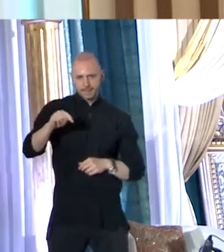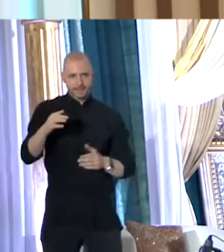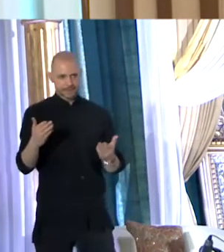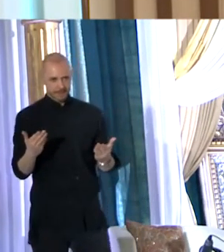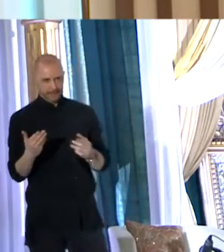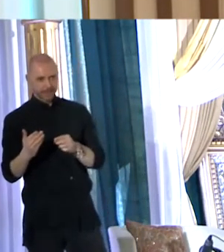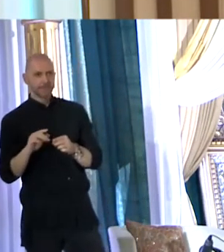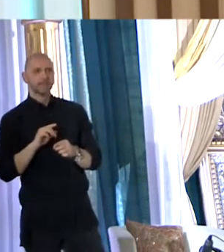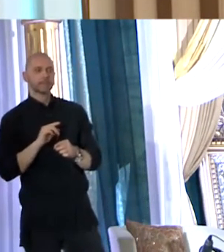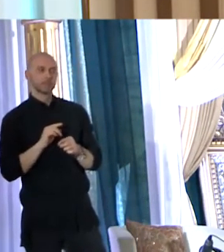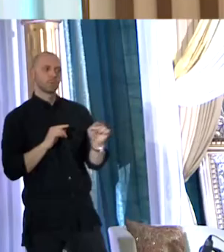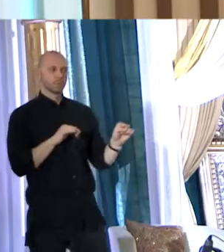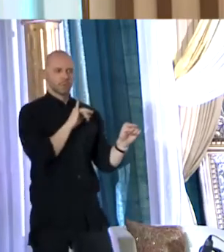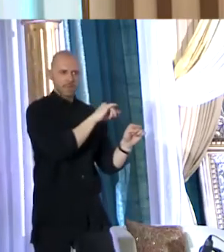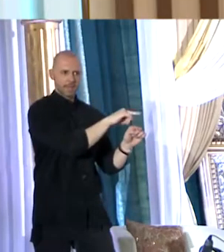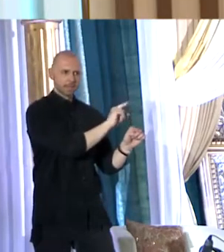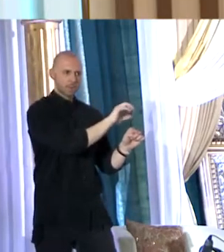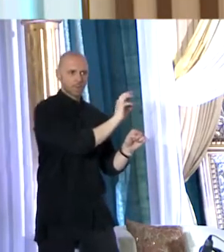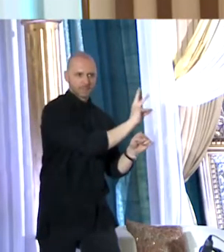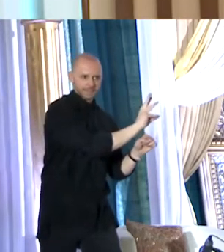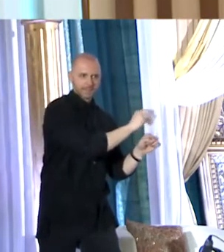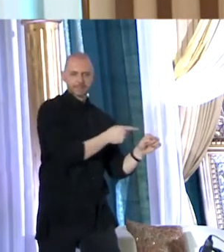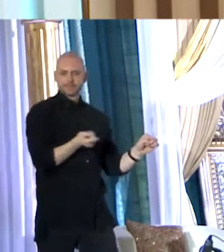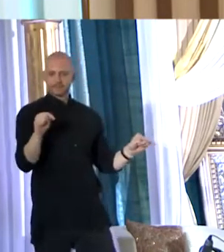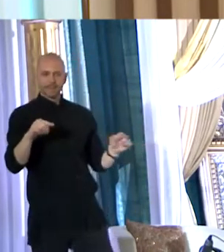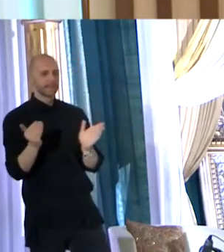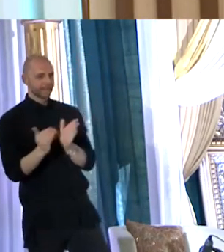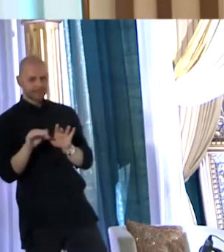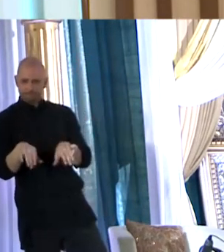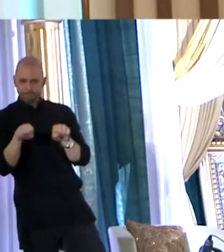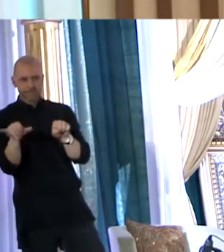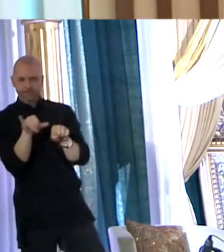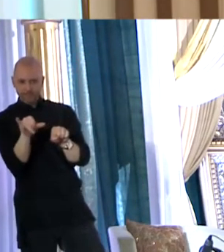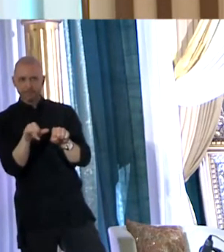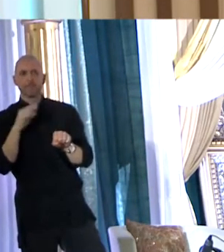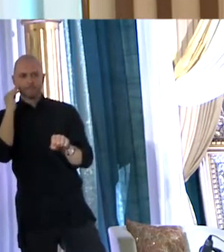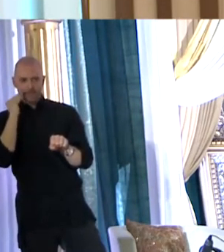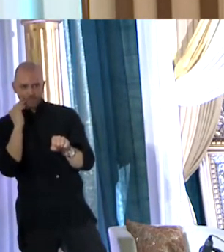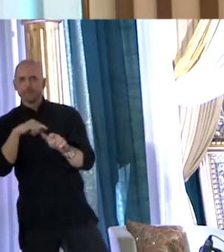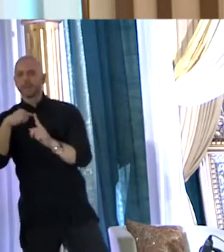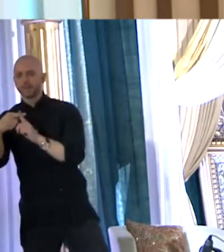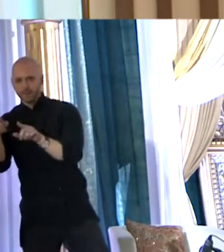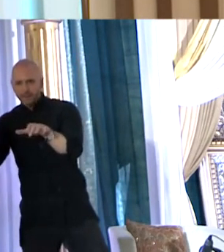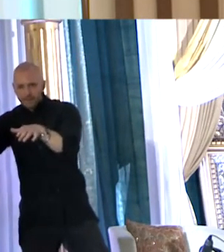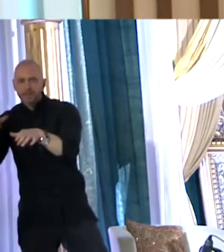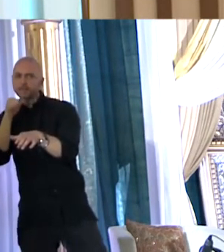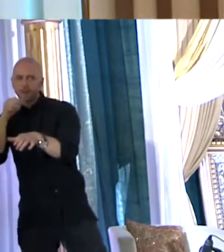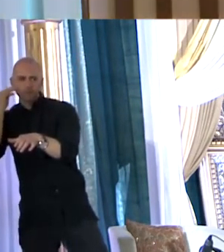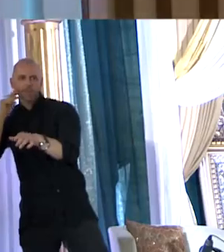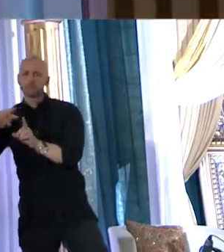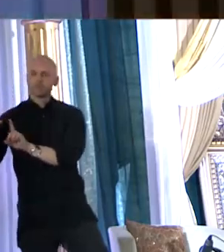in 2006, so we could make direct comparisons. So what did we find?